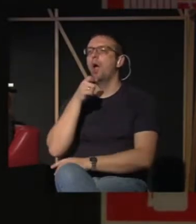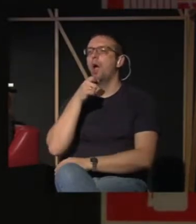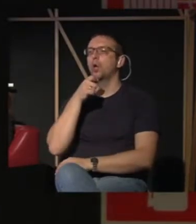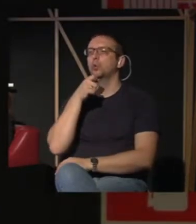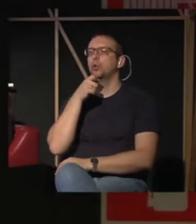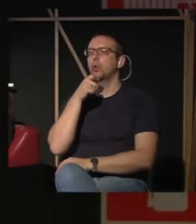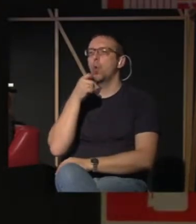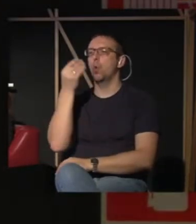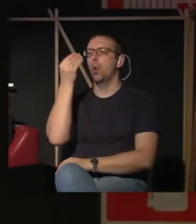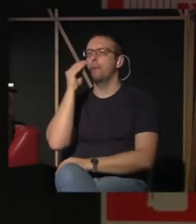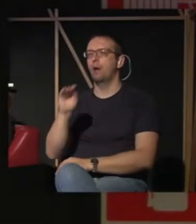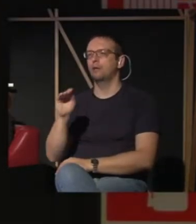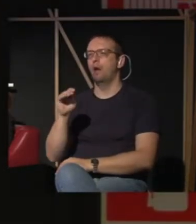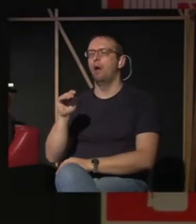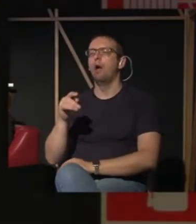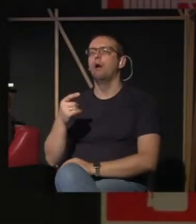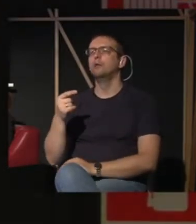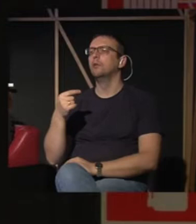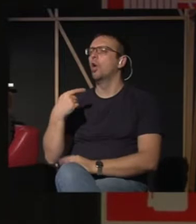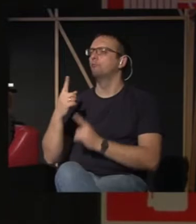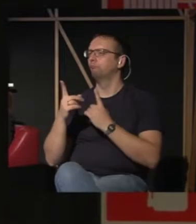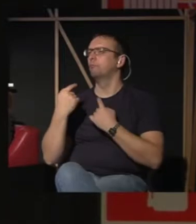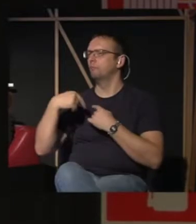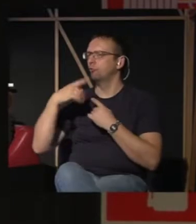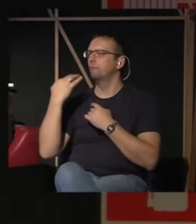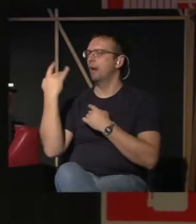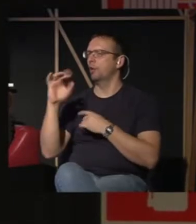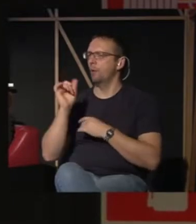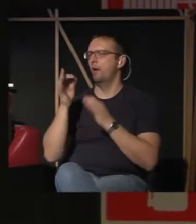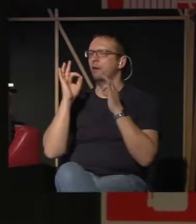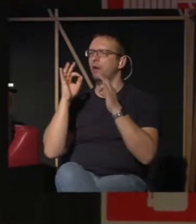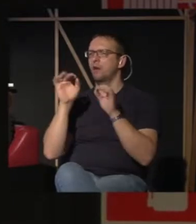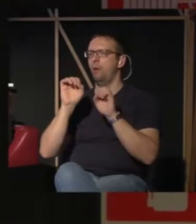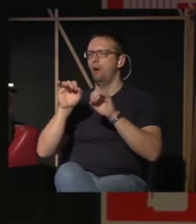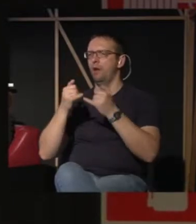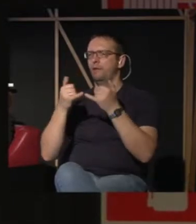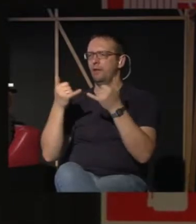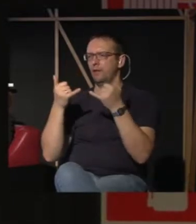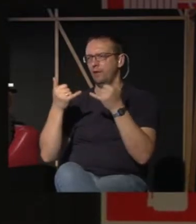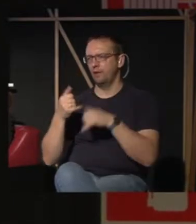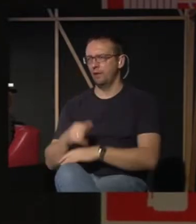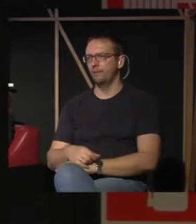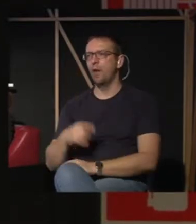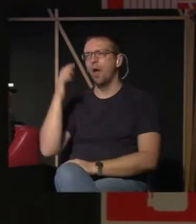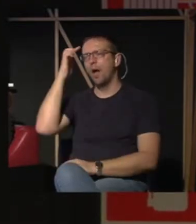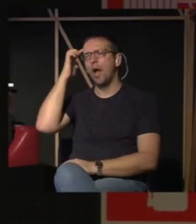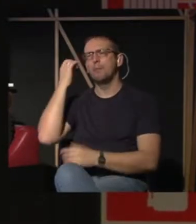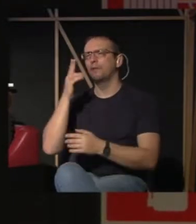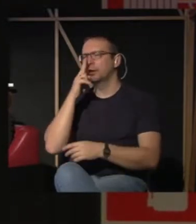just speaking a little bit more about the infrastructure and the services that I mentioned in the